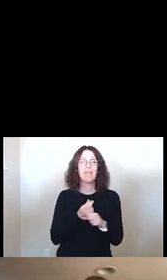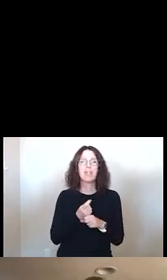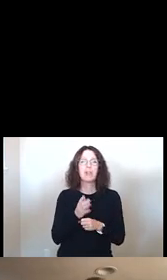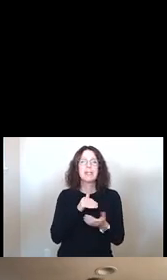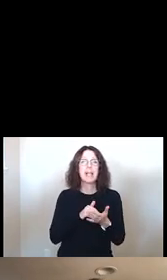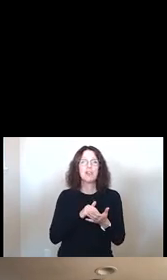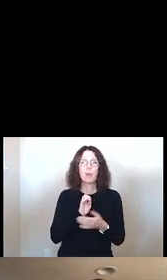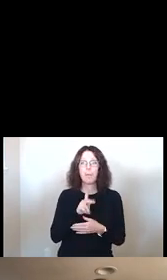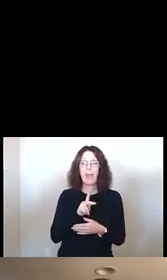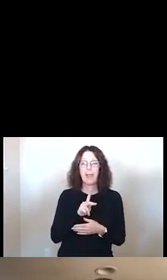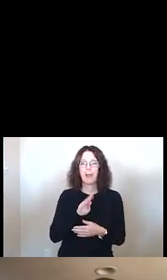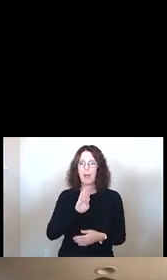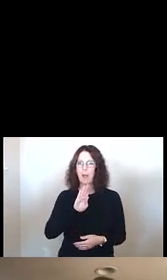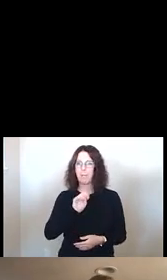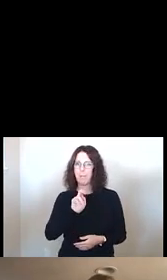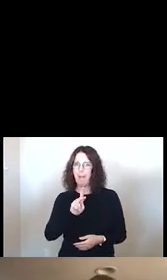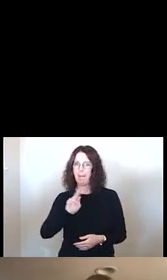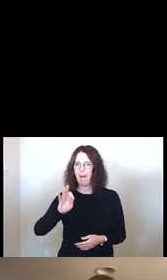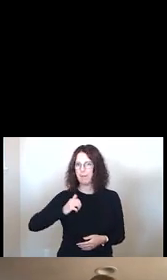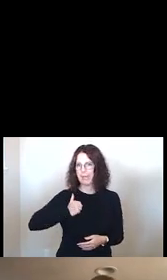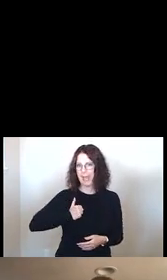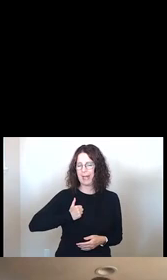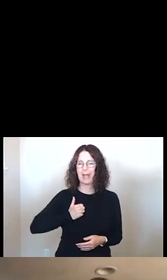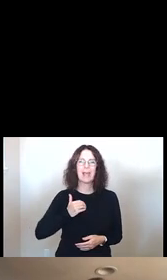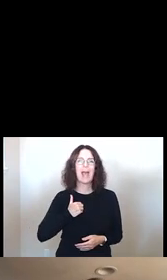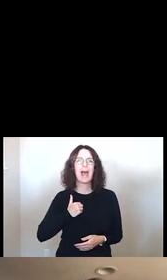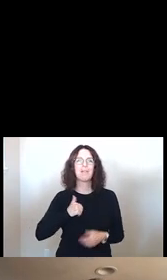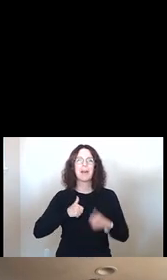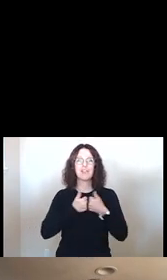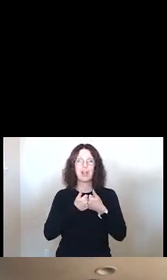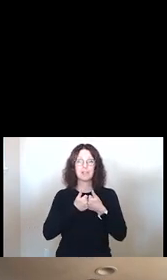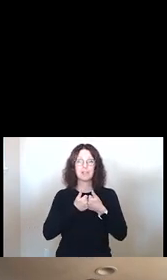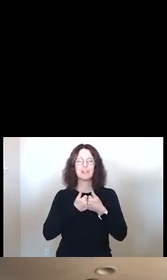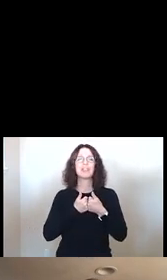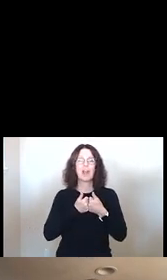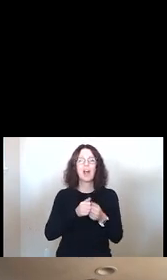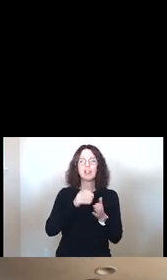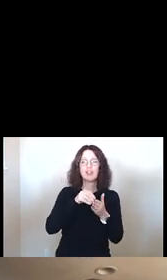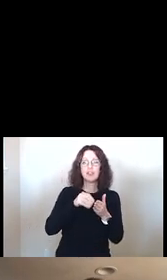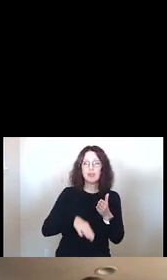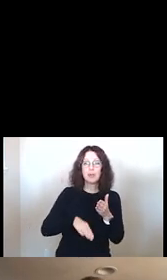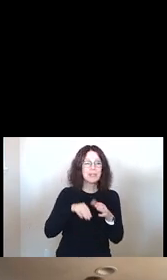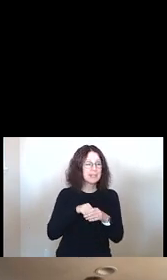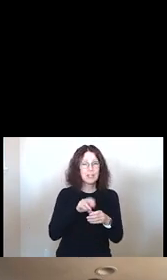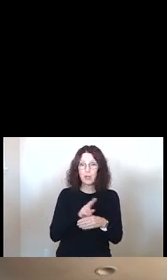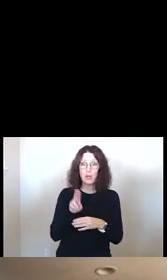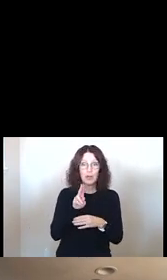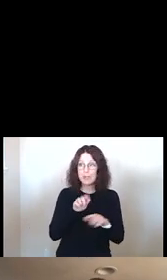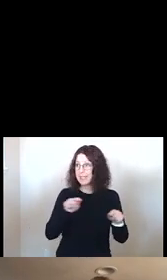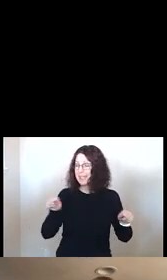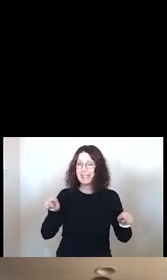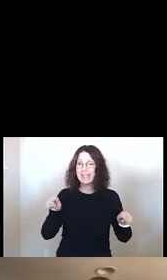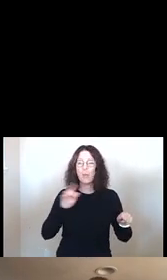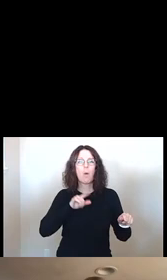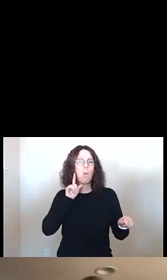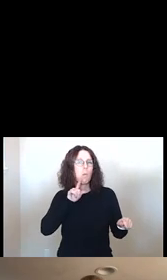challenge where students from universities will kind of pretend to be an economist in Bank